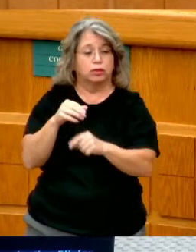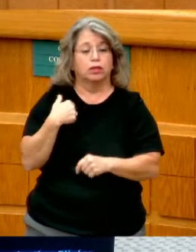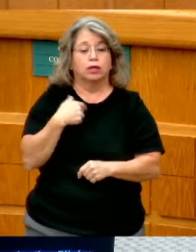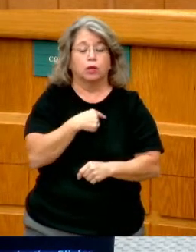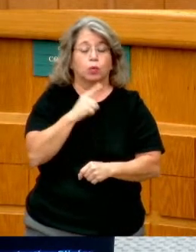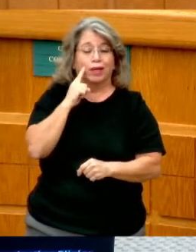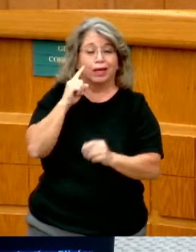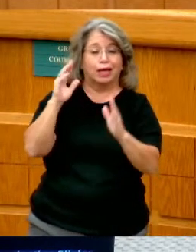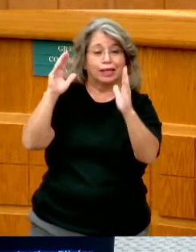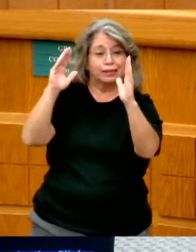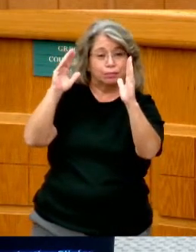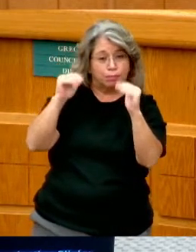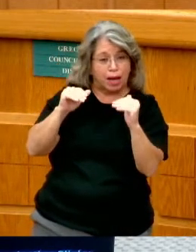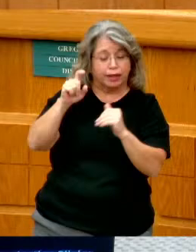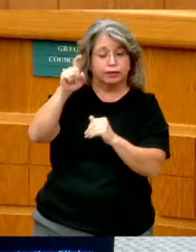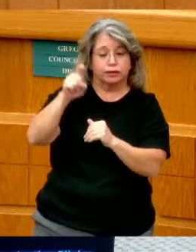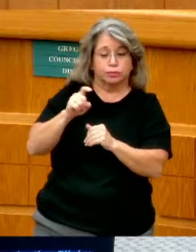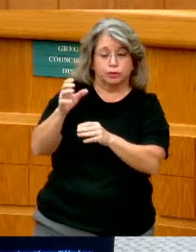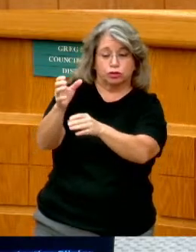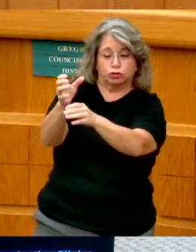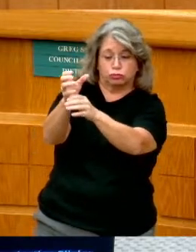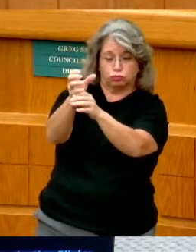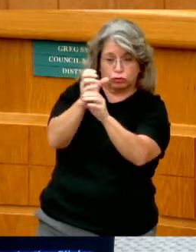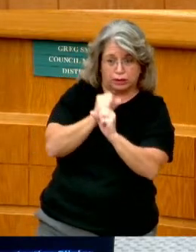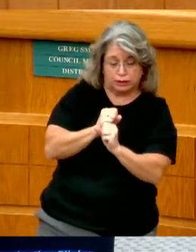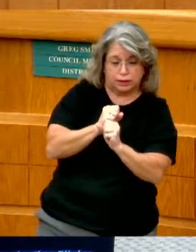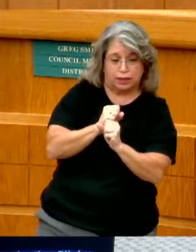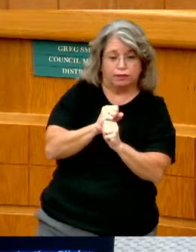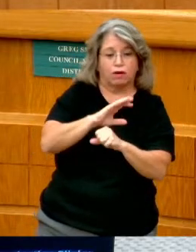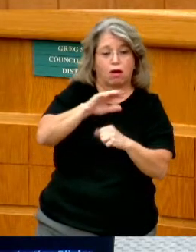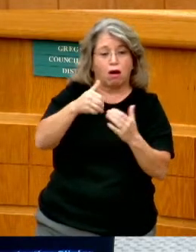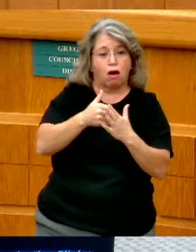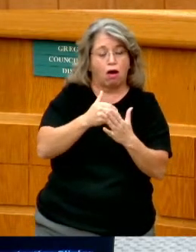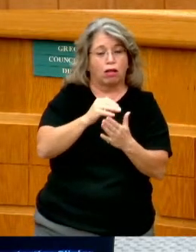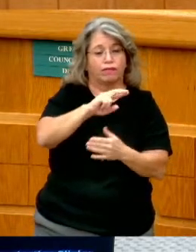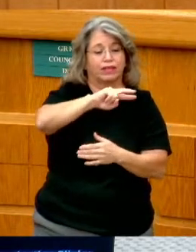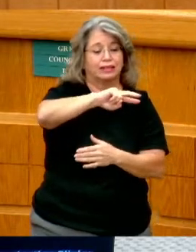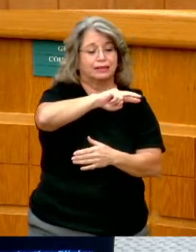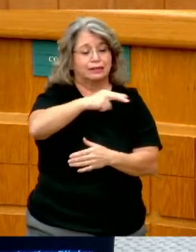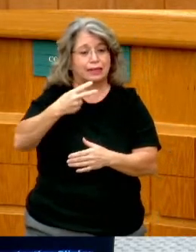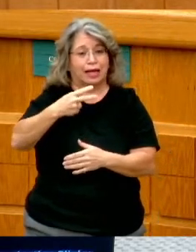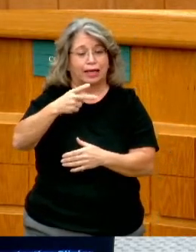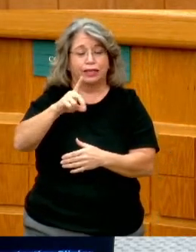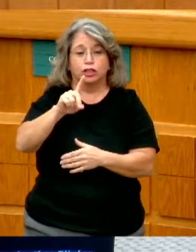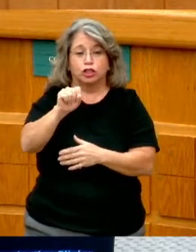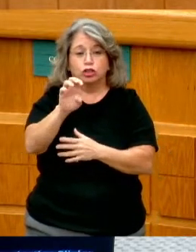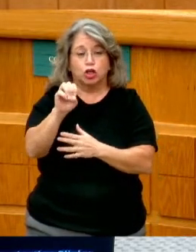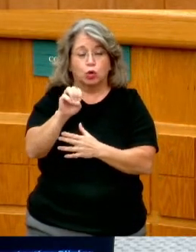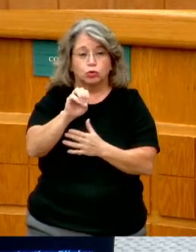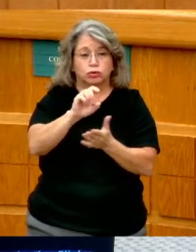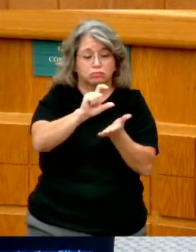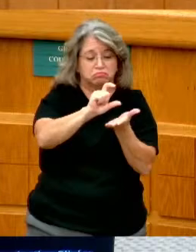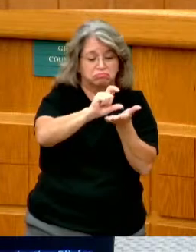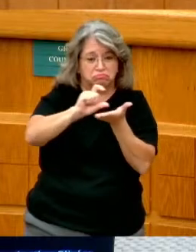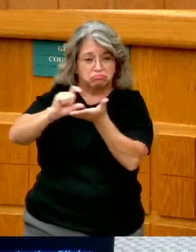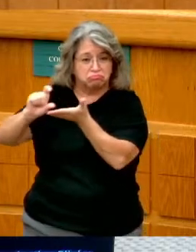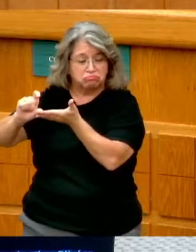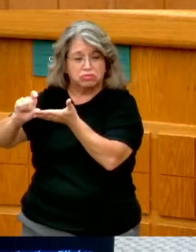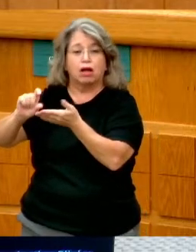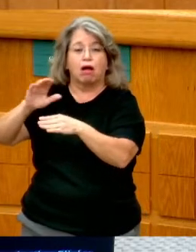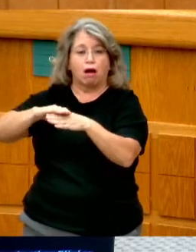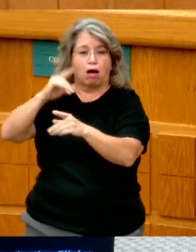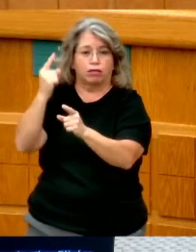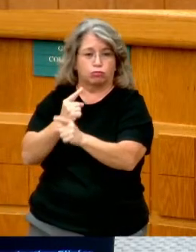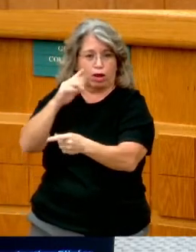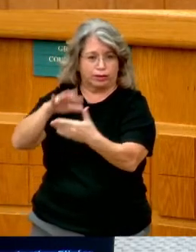receiving all of the second doses on schedule, your second dose does not have to be given exactly